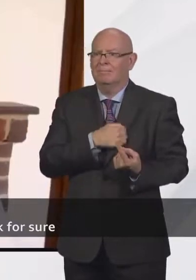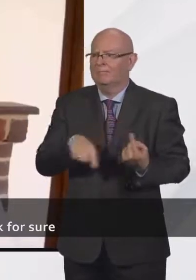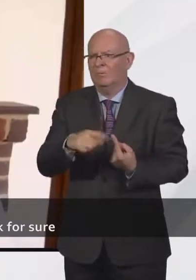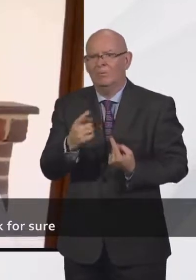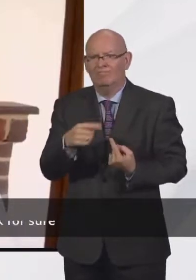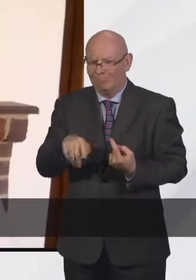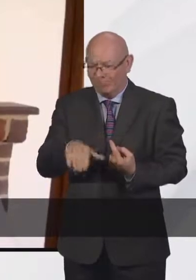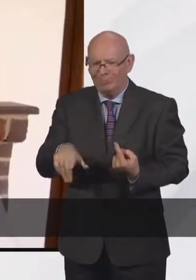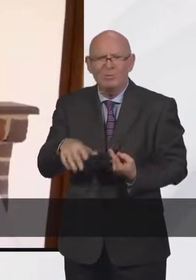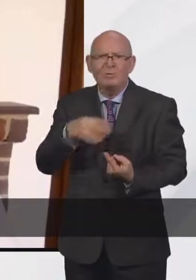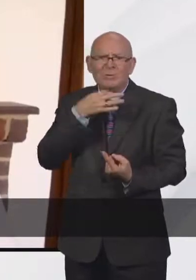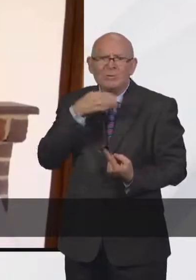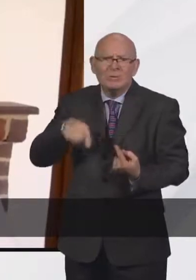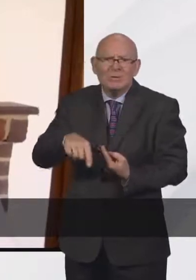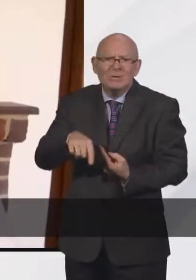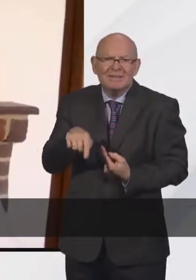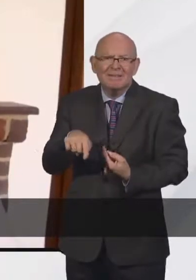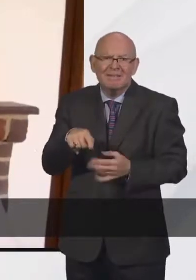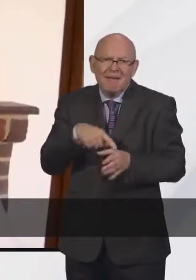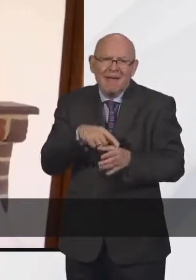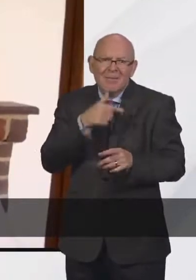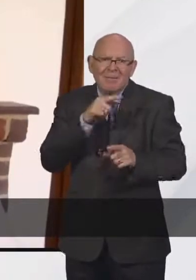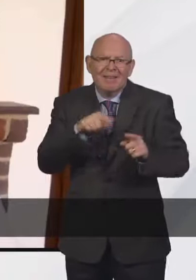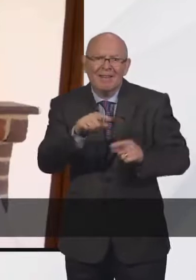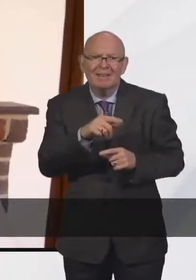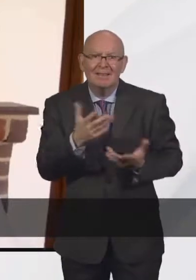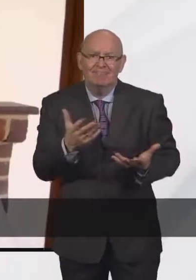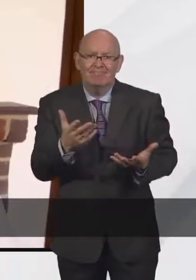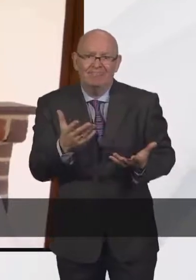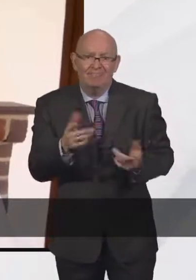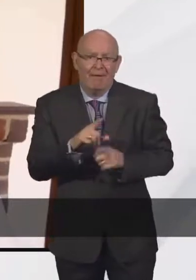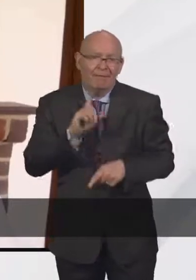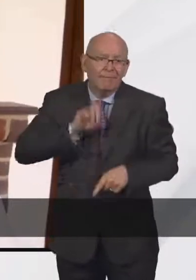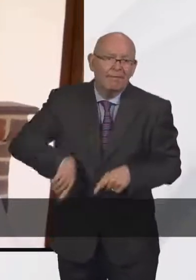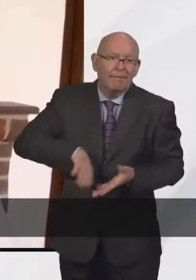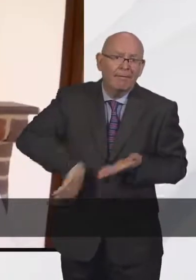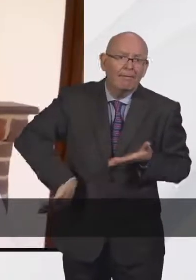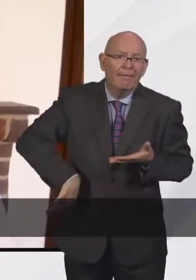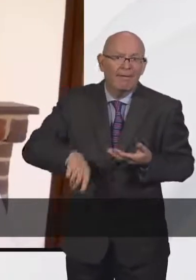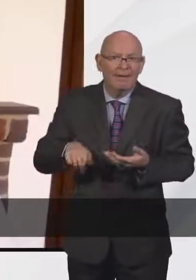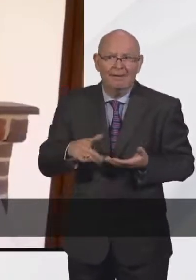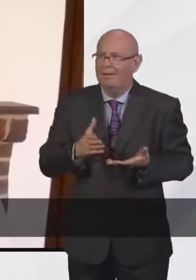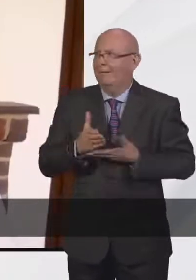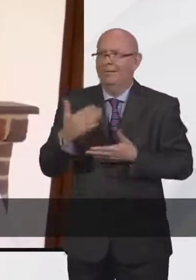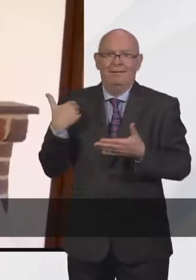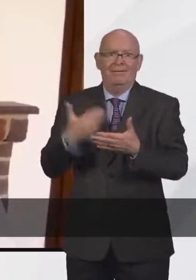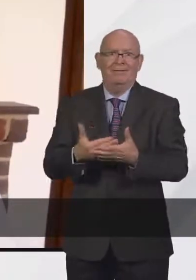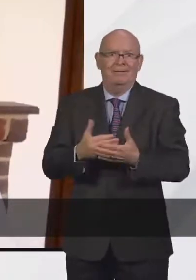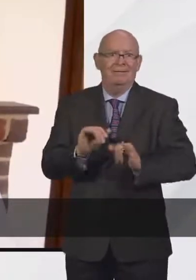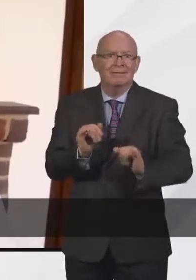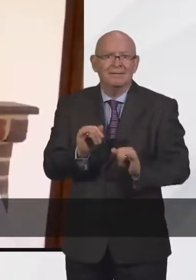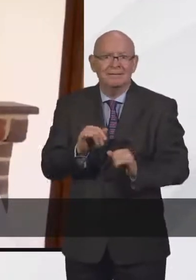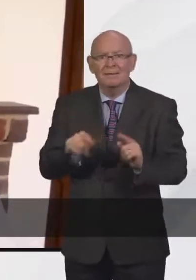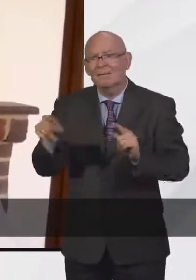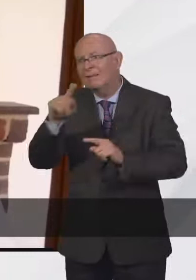lifetime consequences for children trapped in abusive homes, cut off from support services, and facing widening attainment gaps from wealthier peers. You've